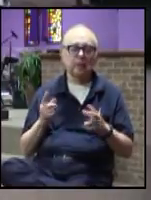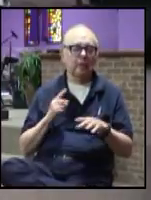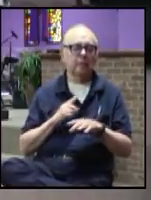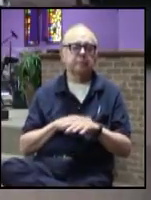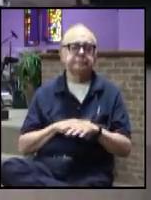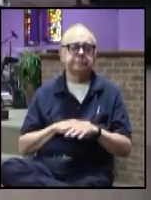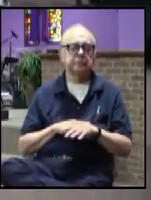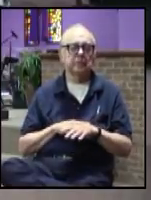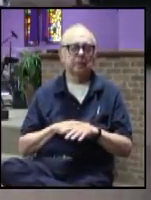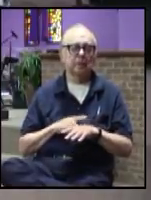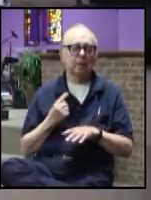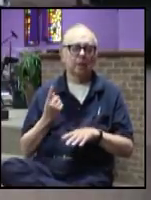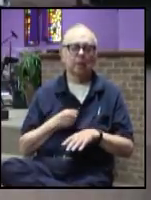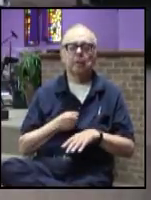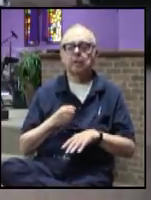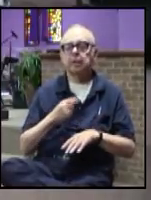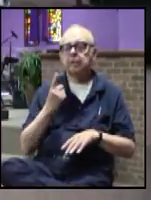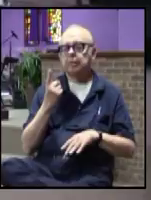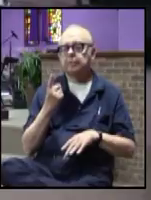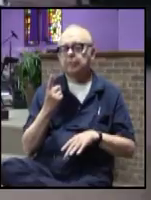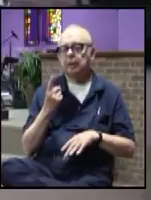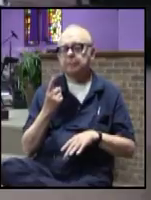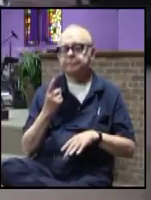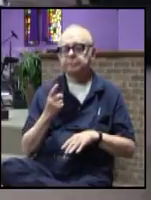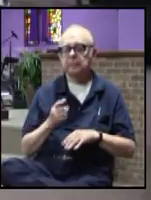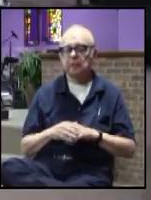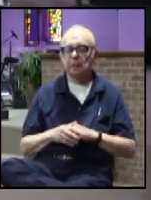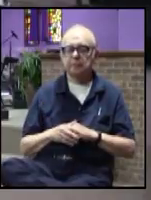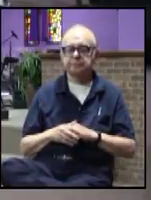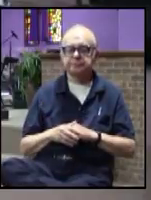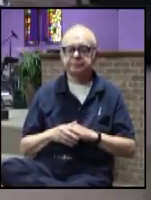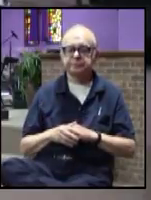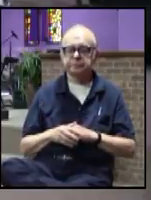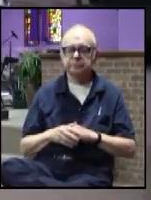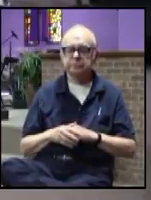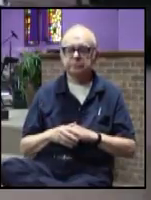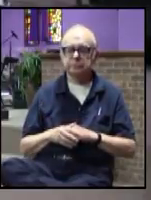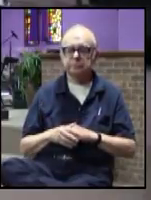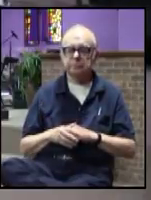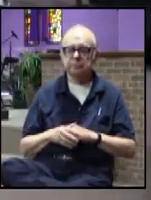And so many times, what we need to understand